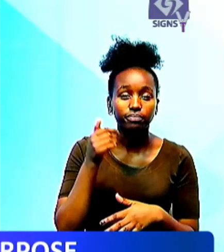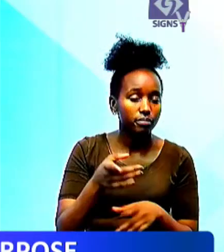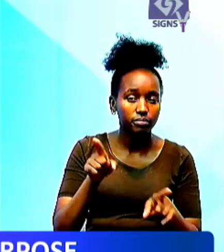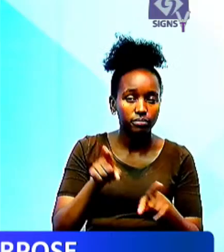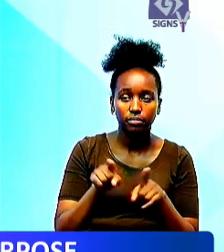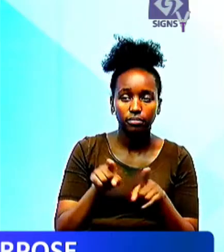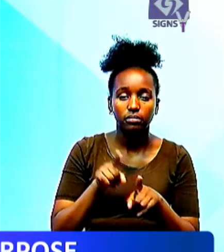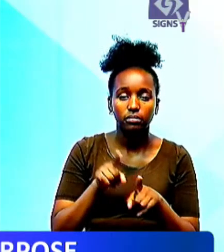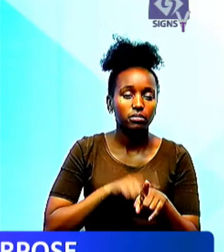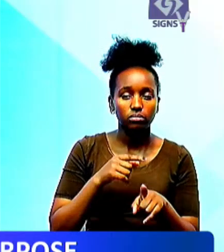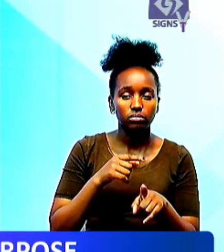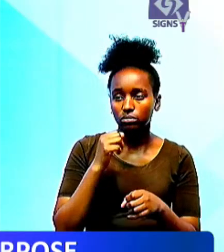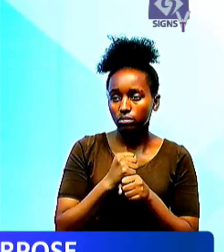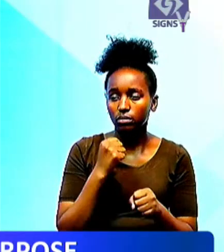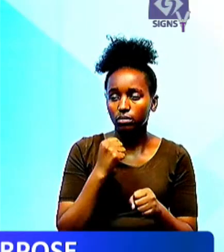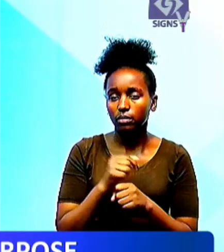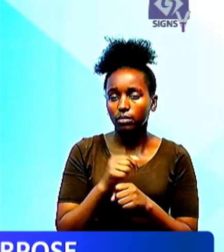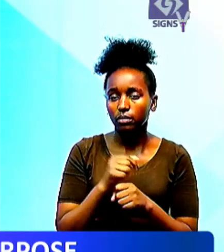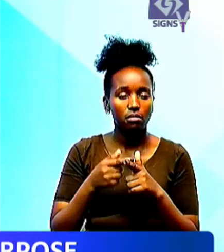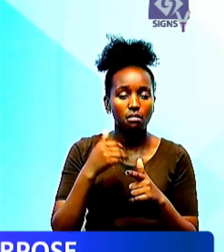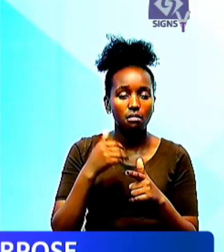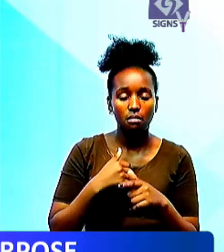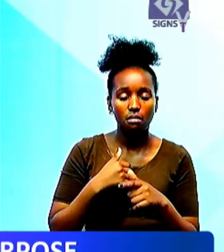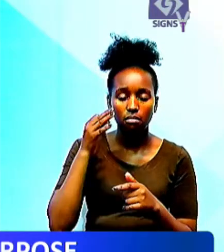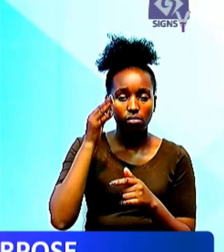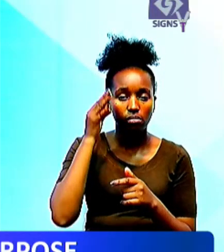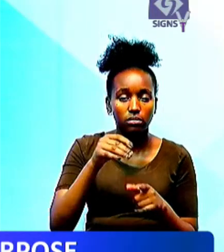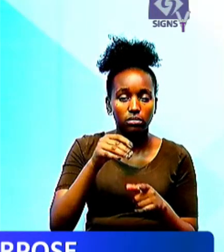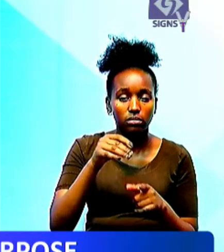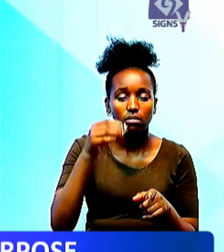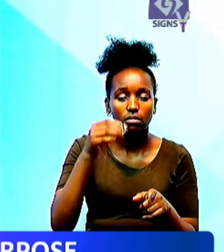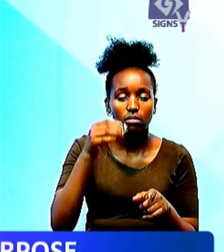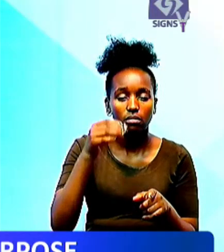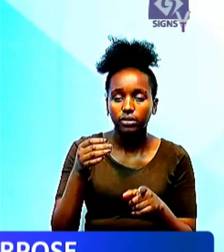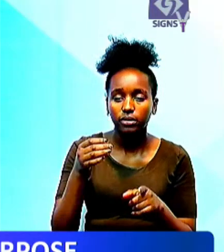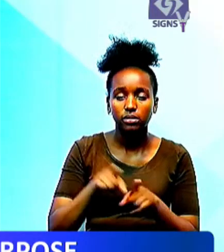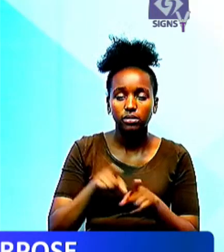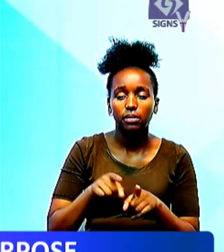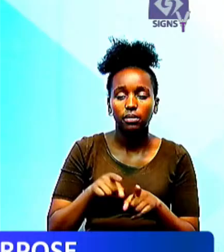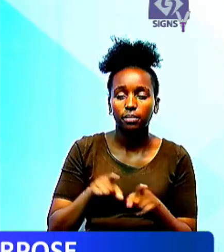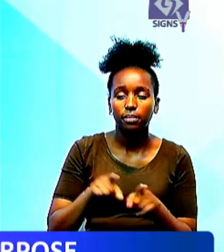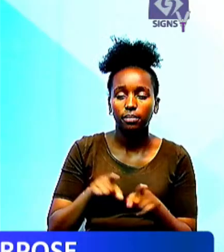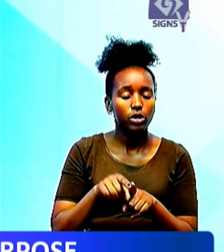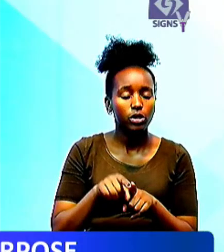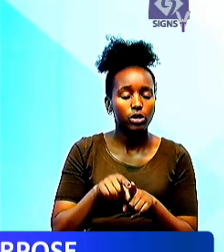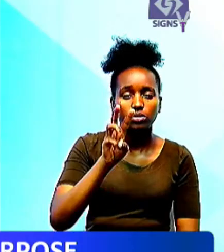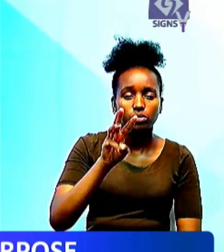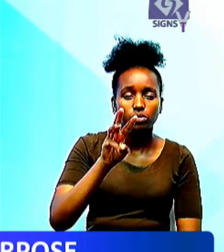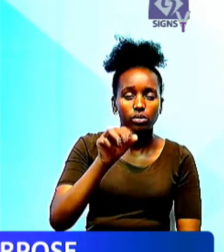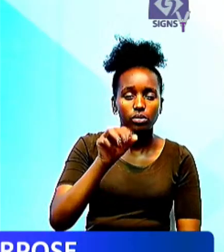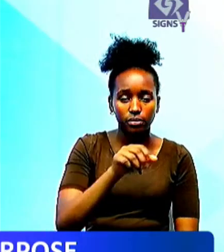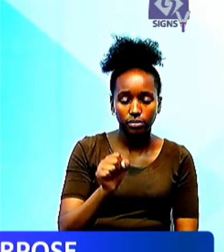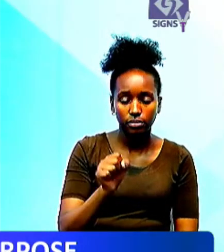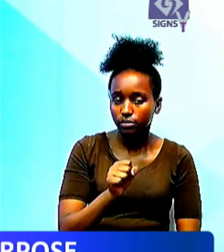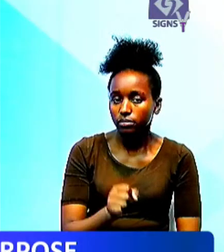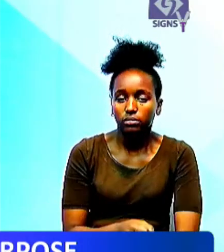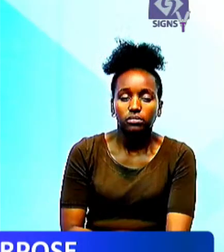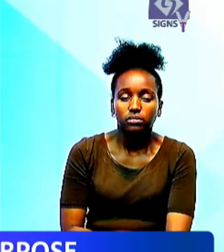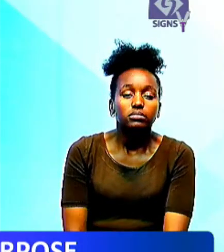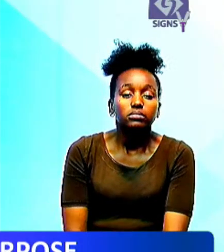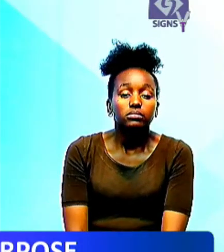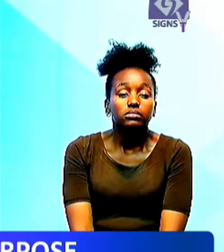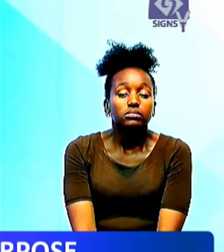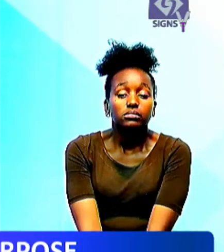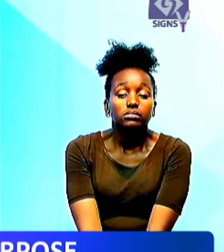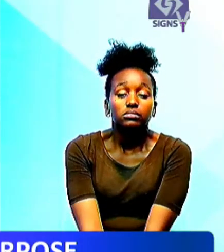futures. We have forwards. We have swaps, and we have futures, forwards, and